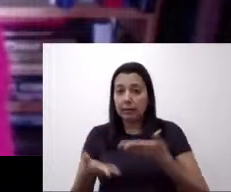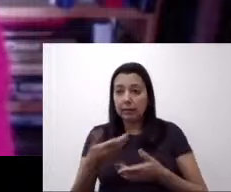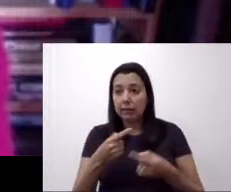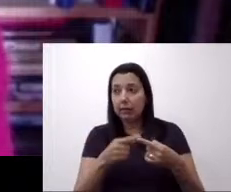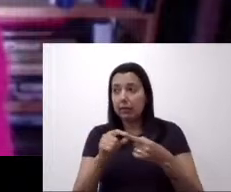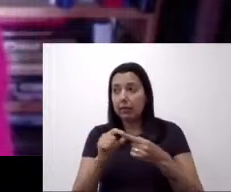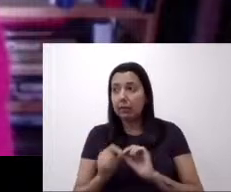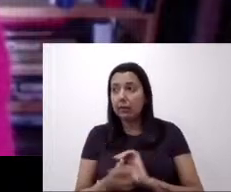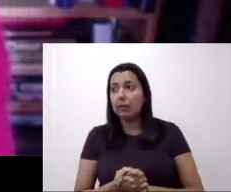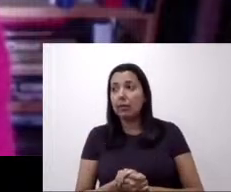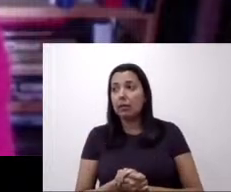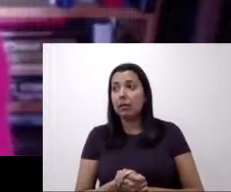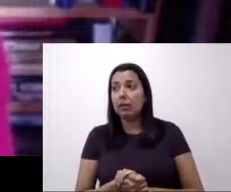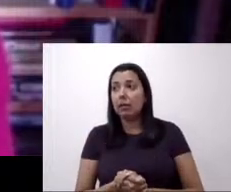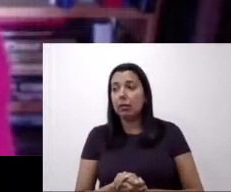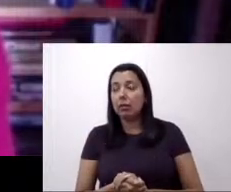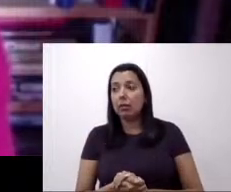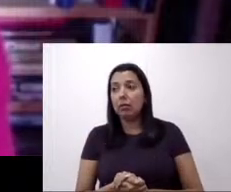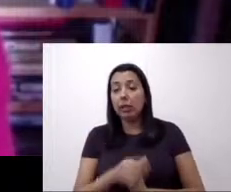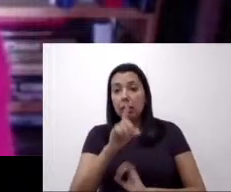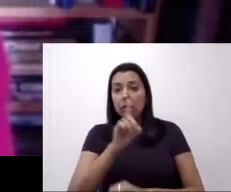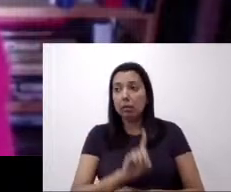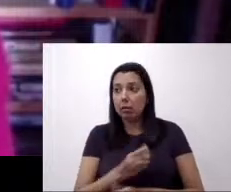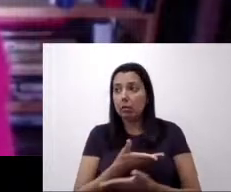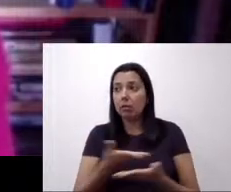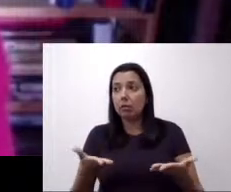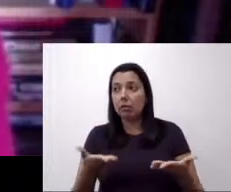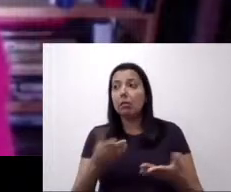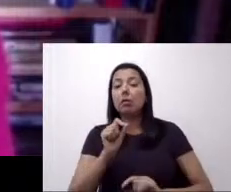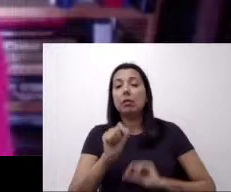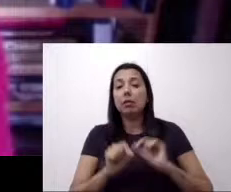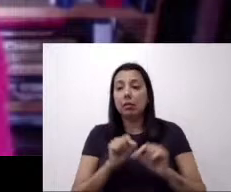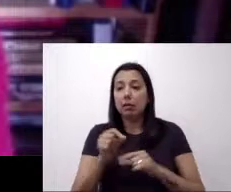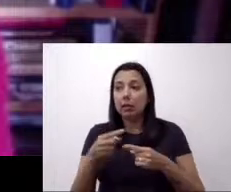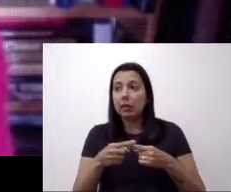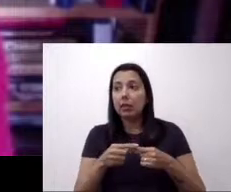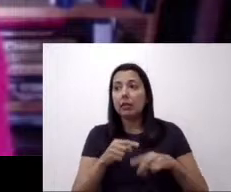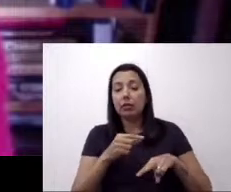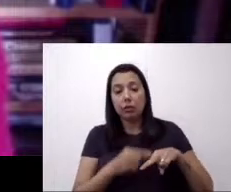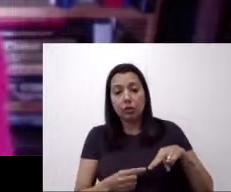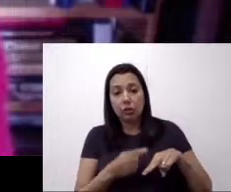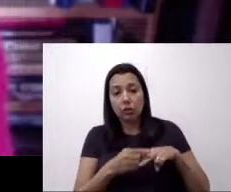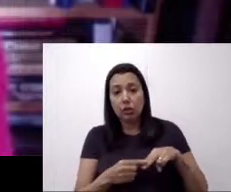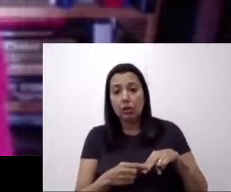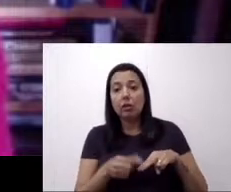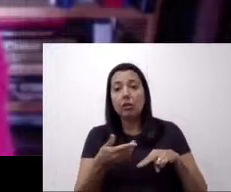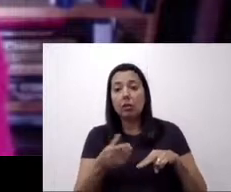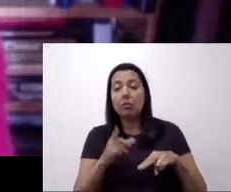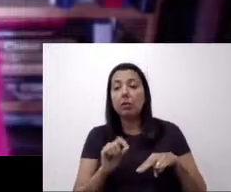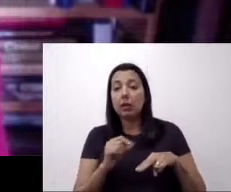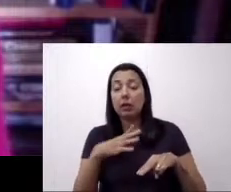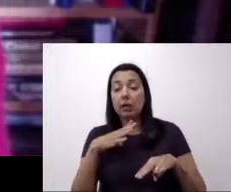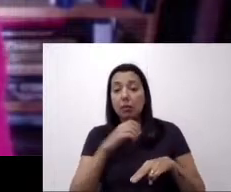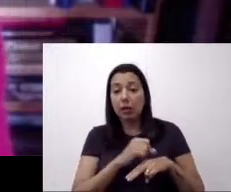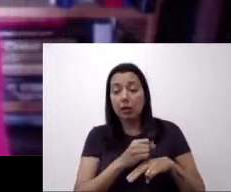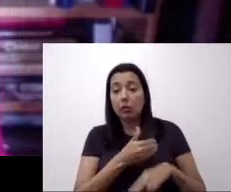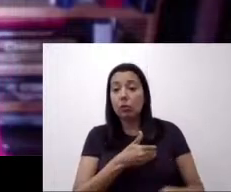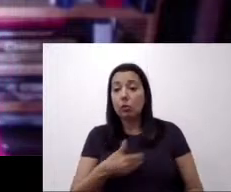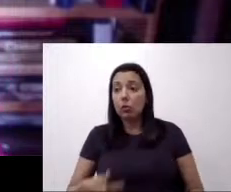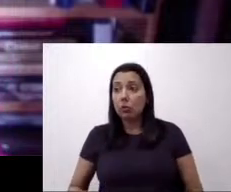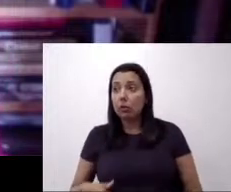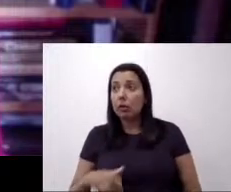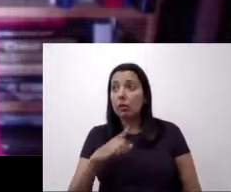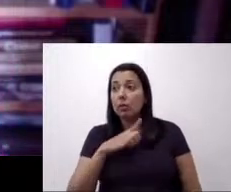minorities' rights, I think government have real rooms for maneuver to